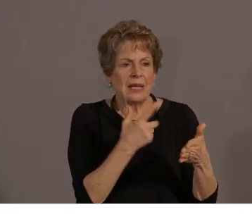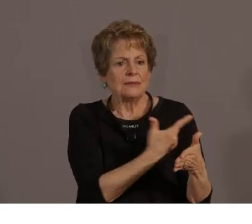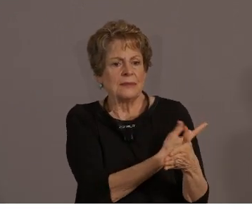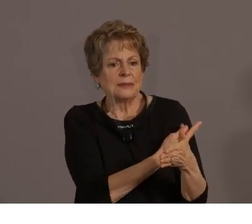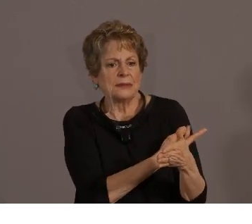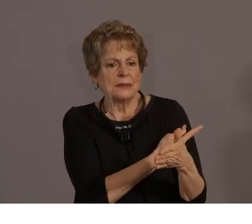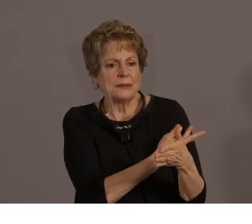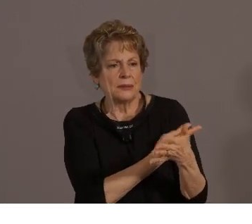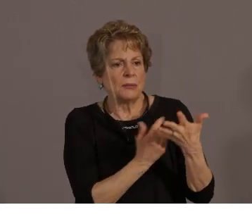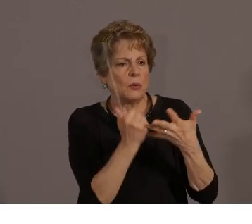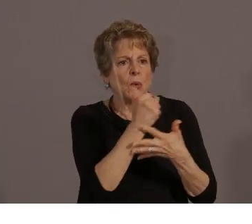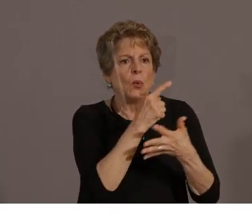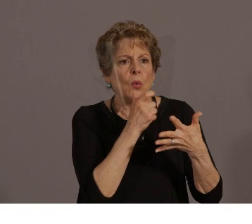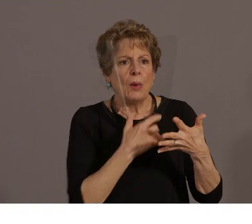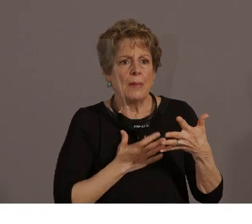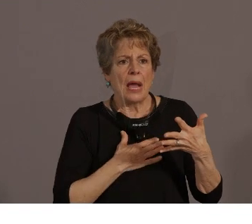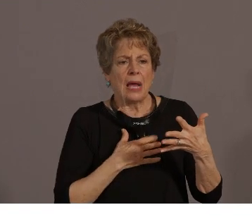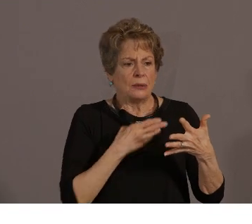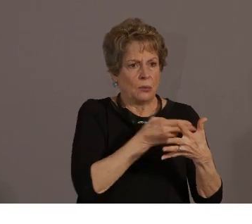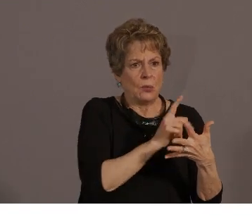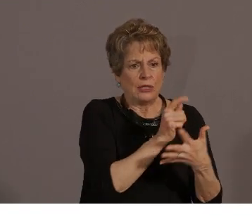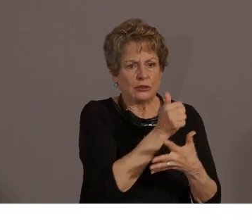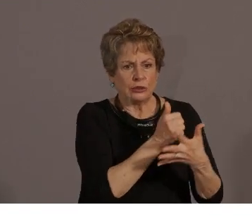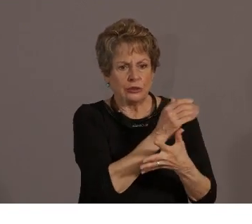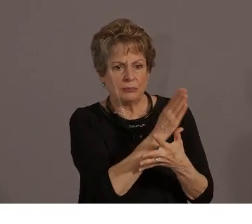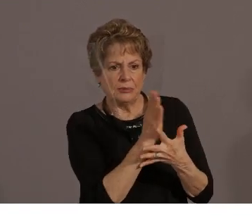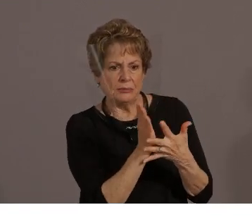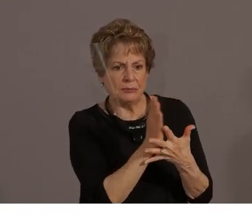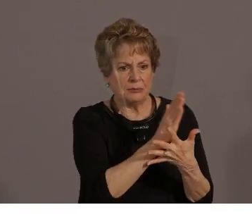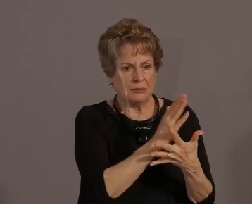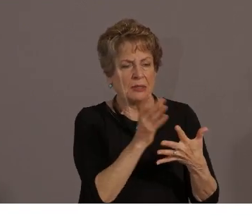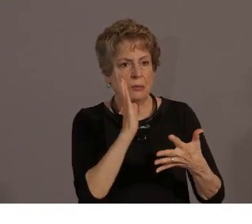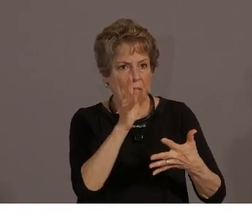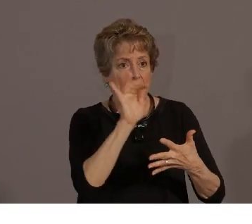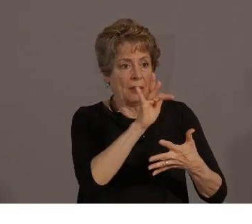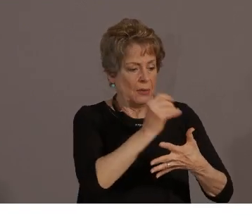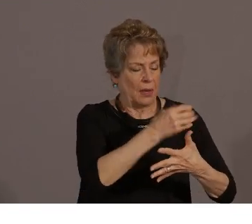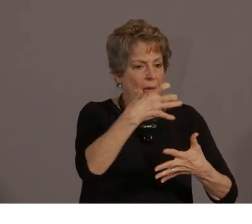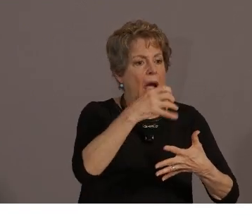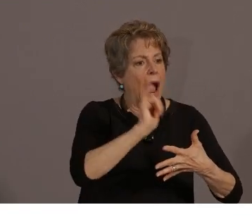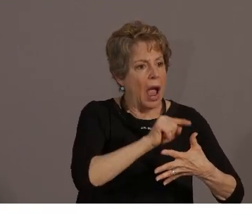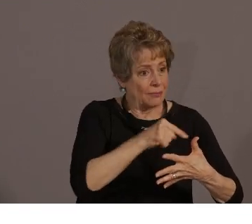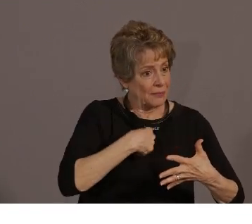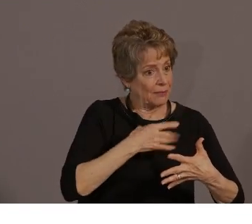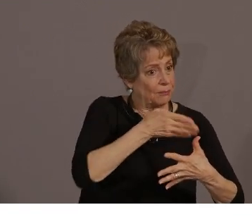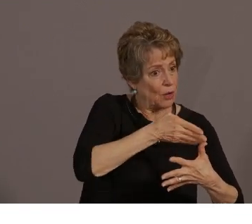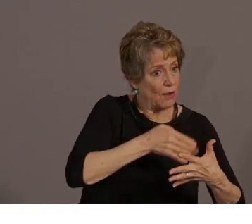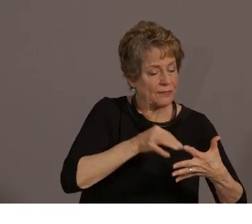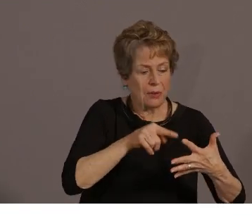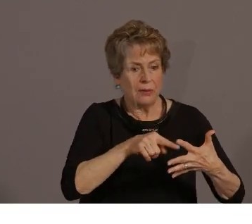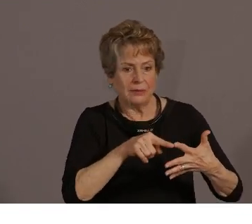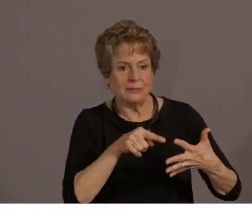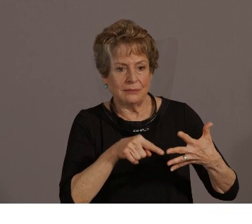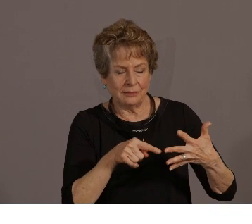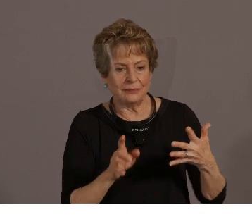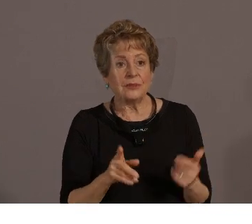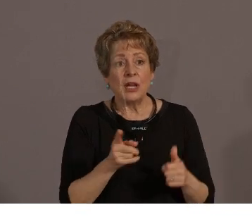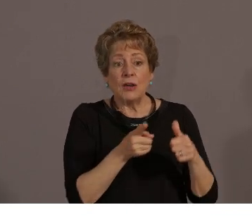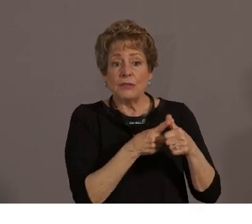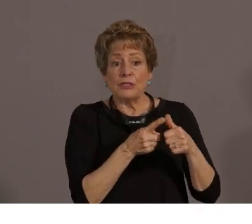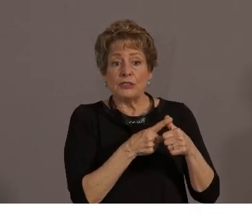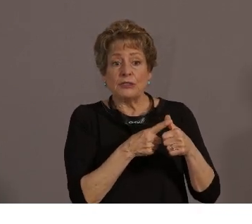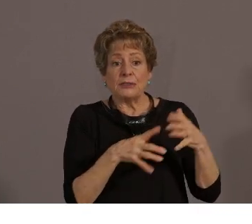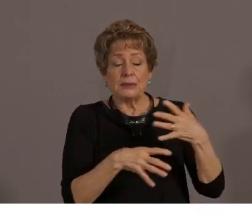of those, but our summary page has been updated to include elements that we think have the biggest impact on the course of this